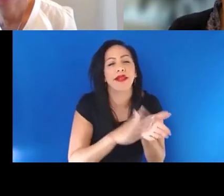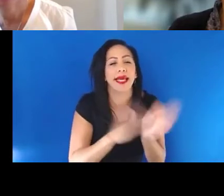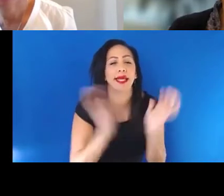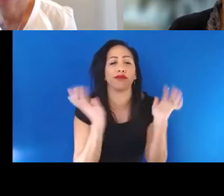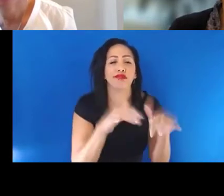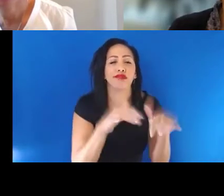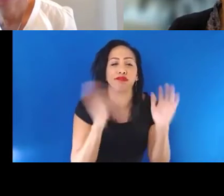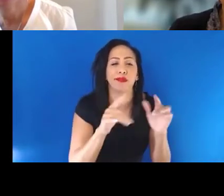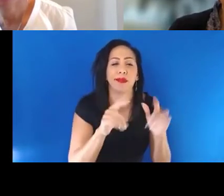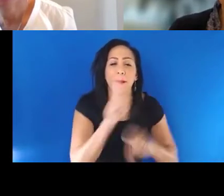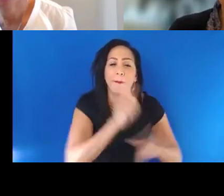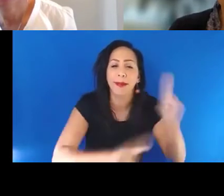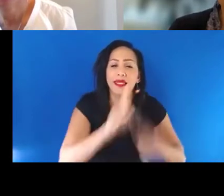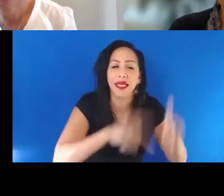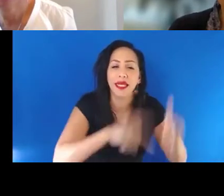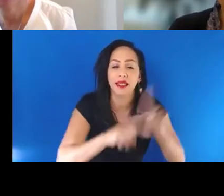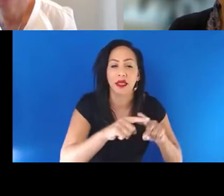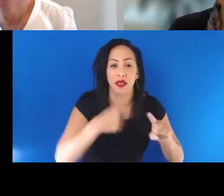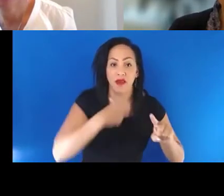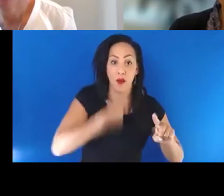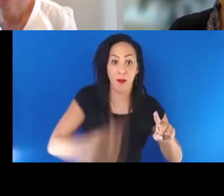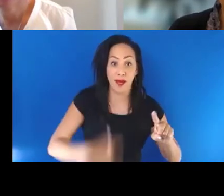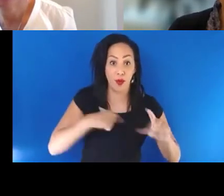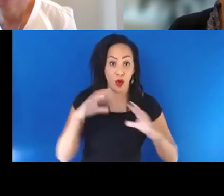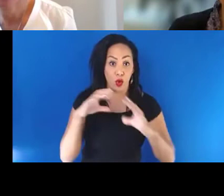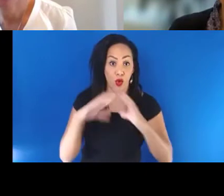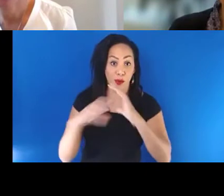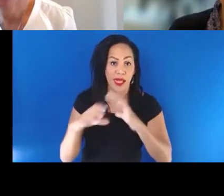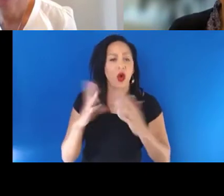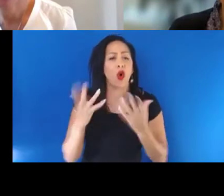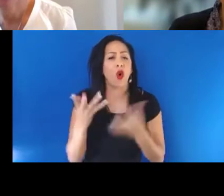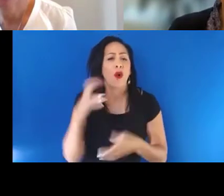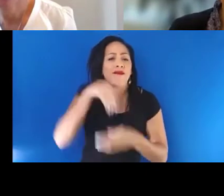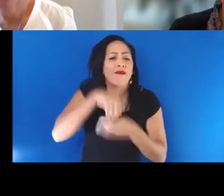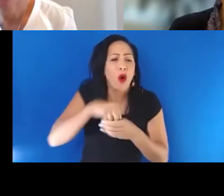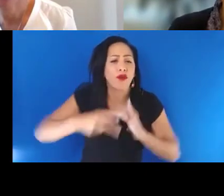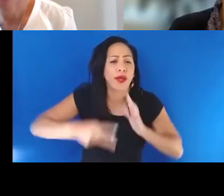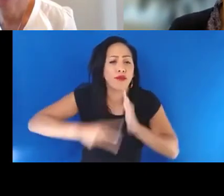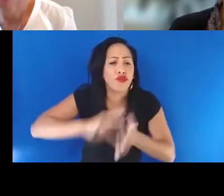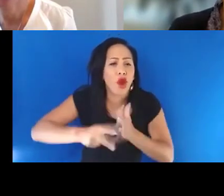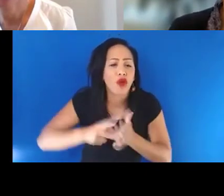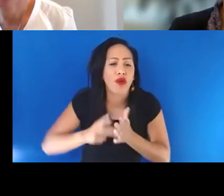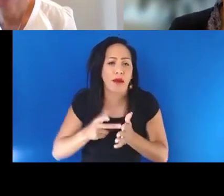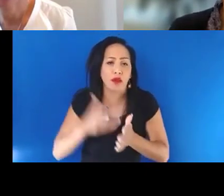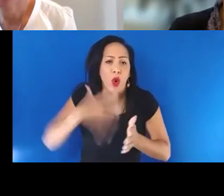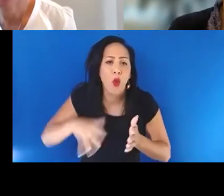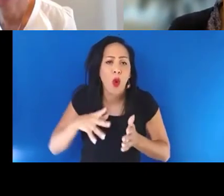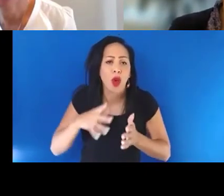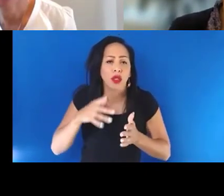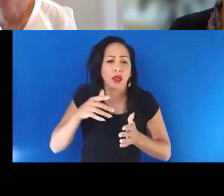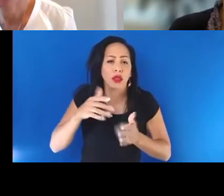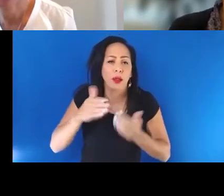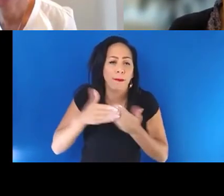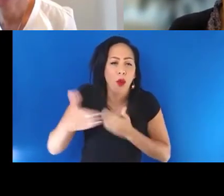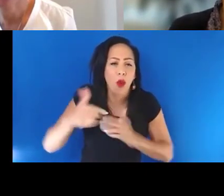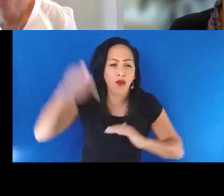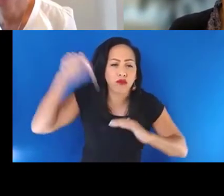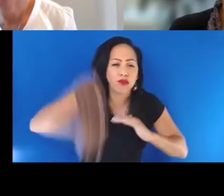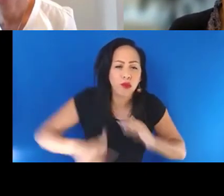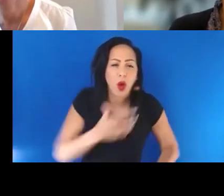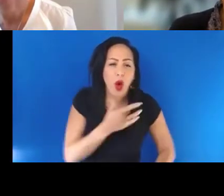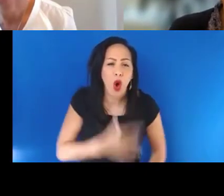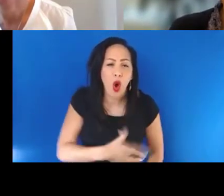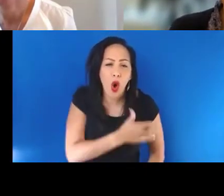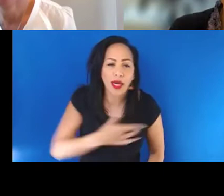or people who are working also in programs, but just want more honest, in-depth conversations about, you know, working in the